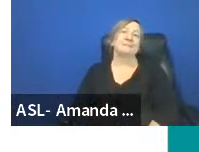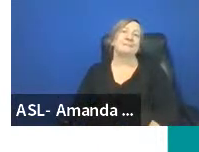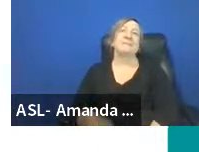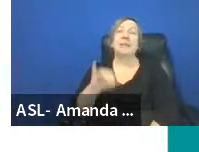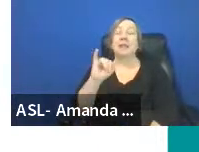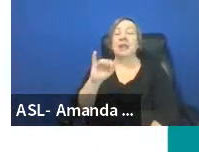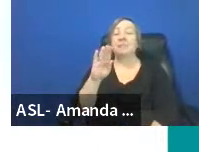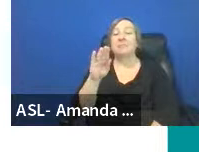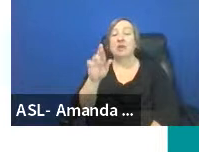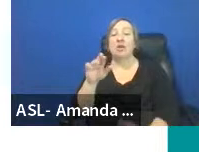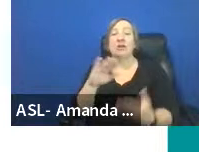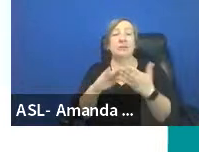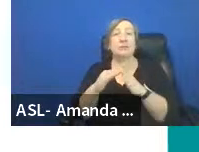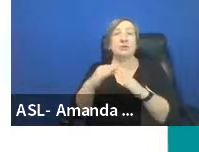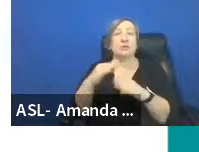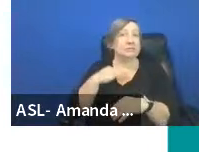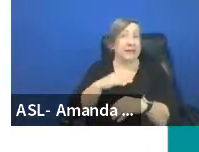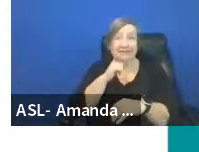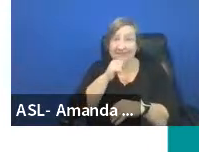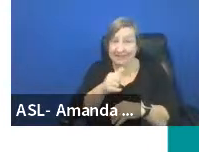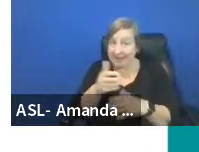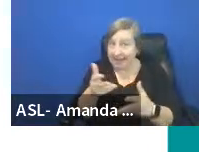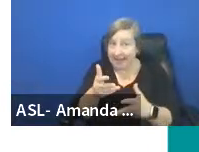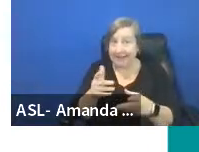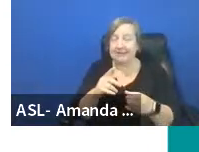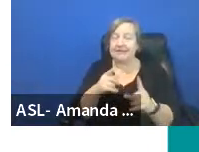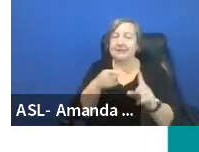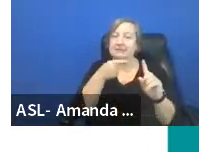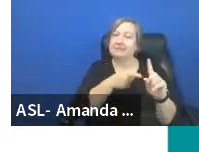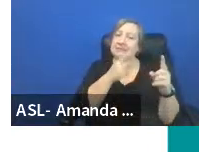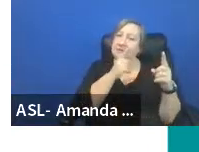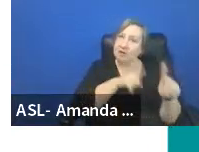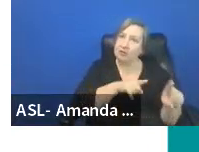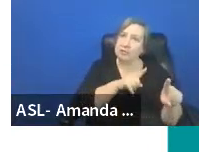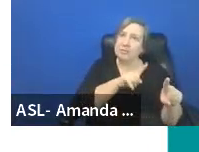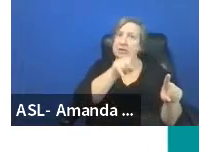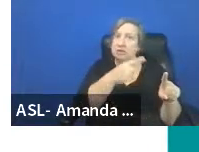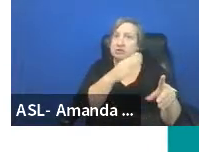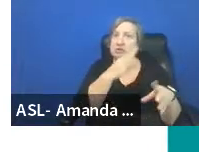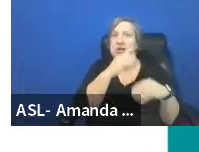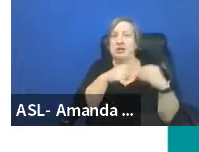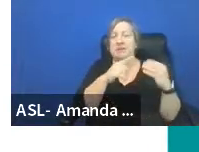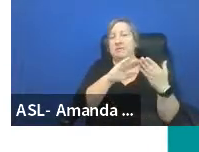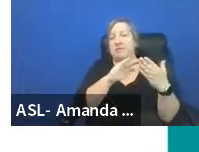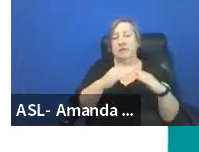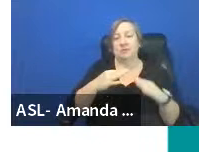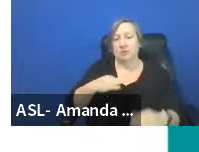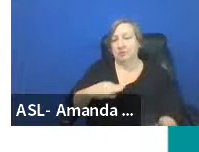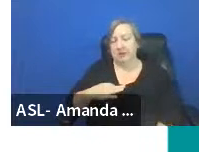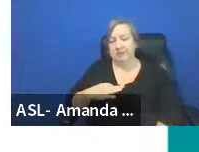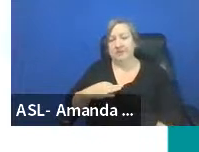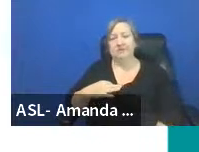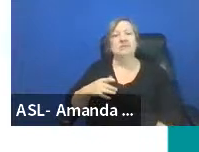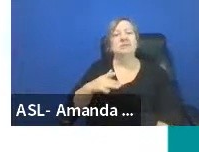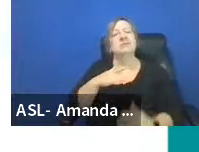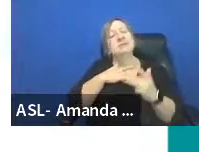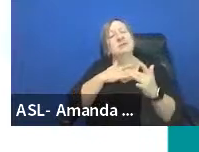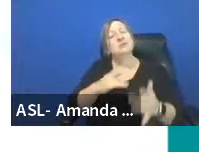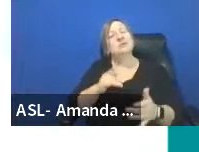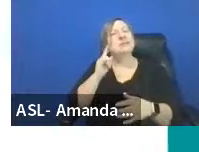IBR community benefits will not be a specific agreement just addressing our community benefits. So often you hear the